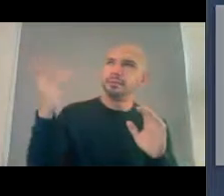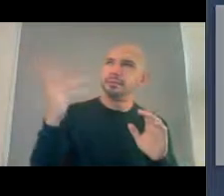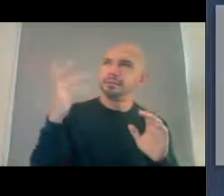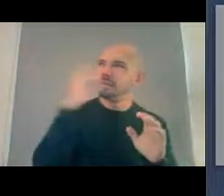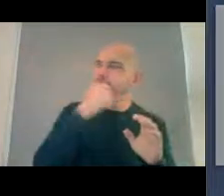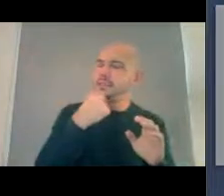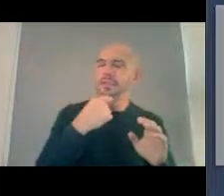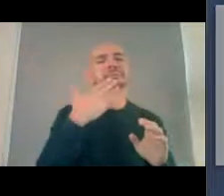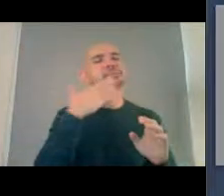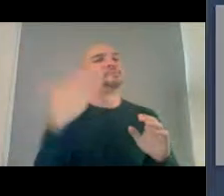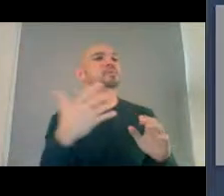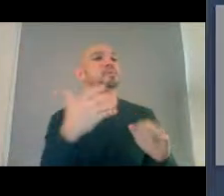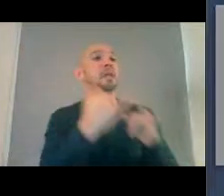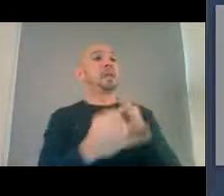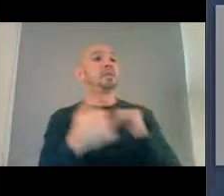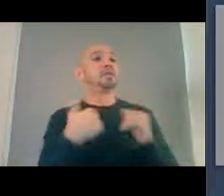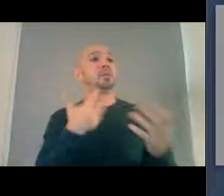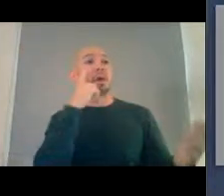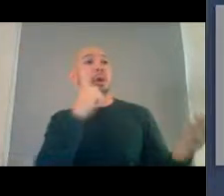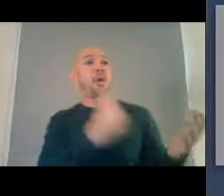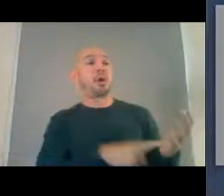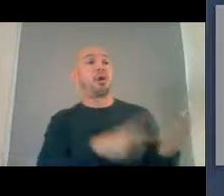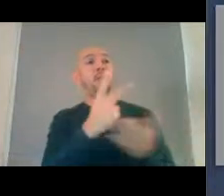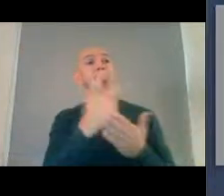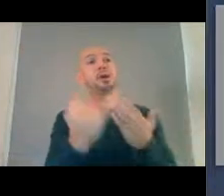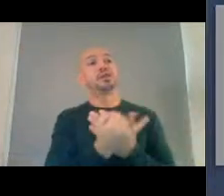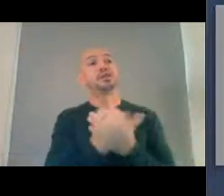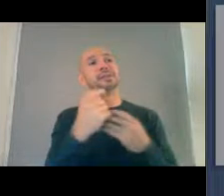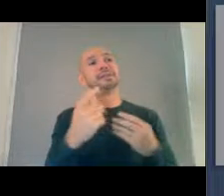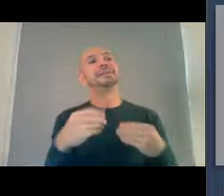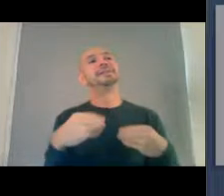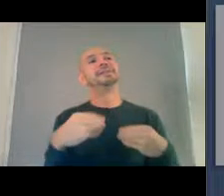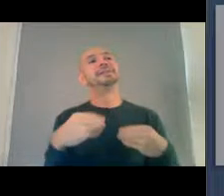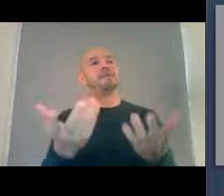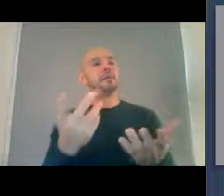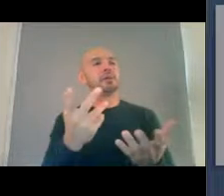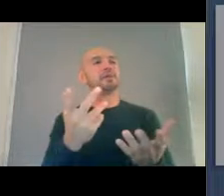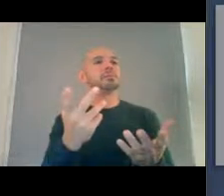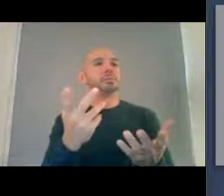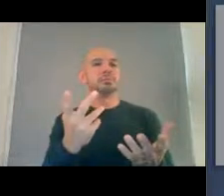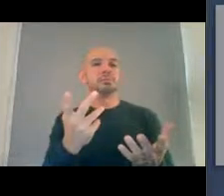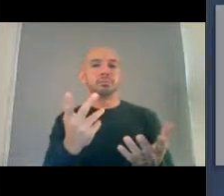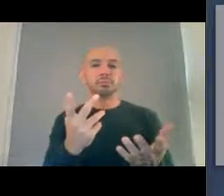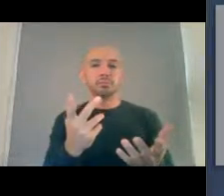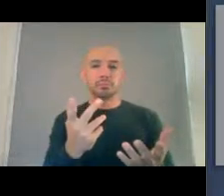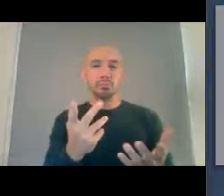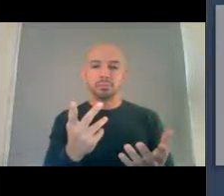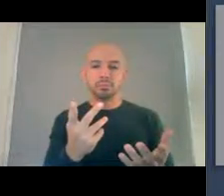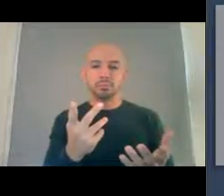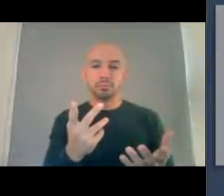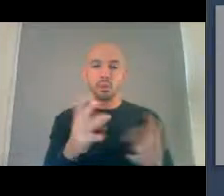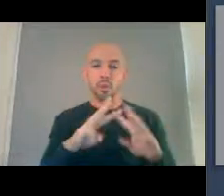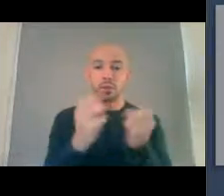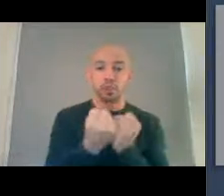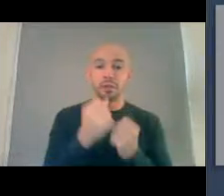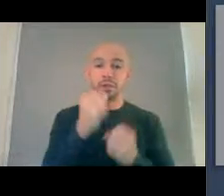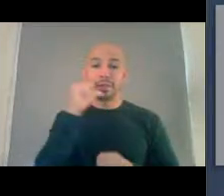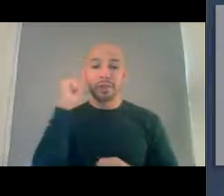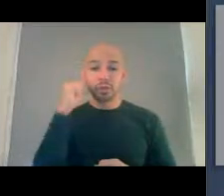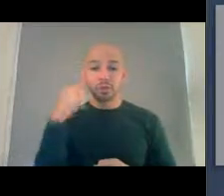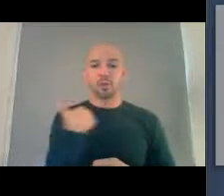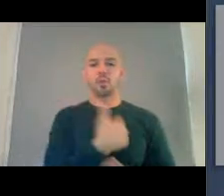lastly we'd just like to acknowledge the project delivery workshop that was held yesterday uh with the commission we look forward to more of these sorts